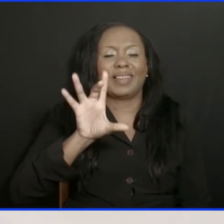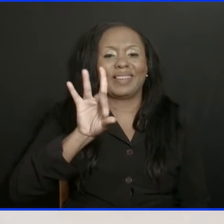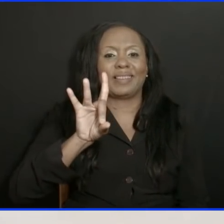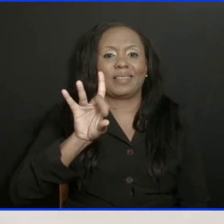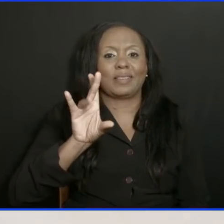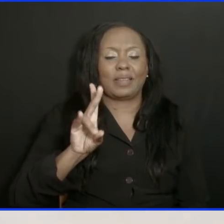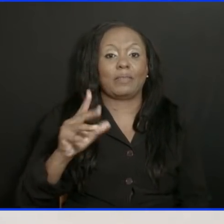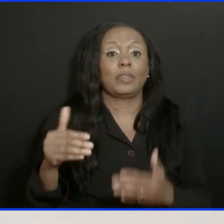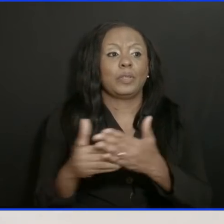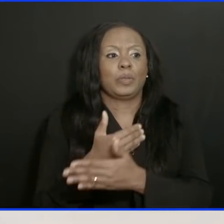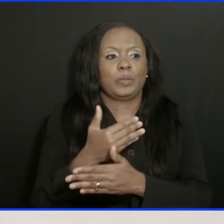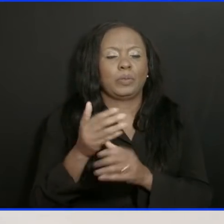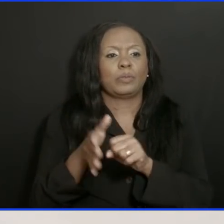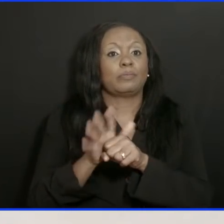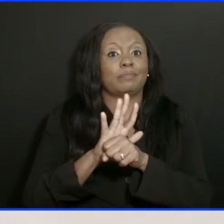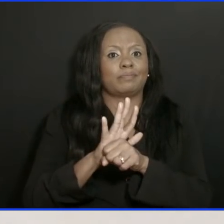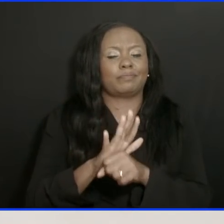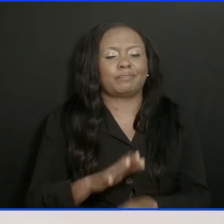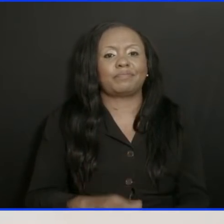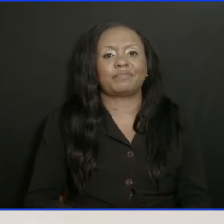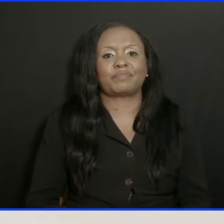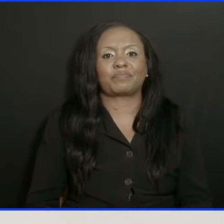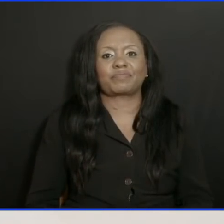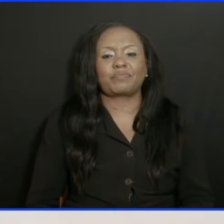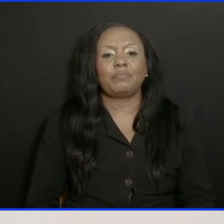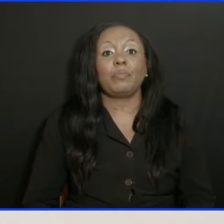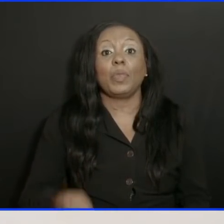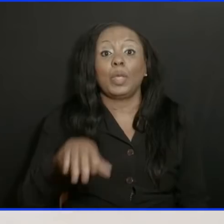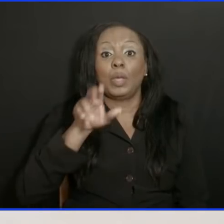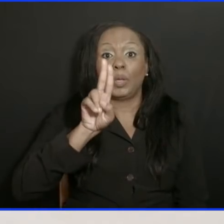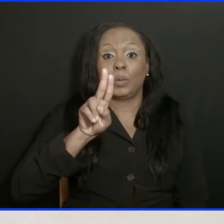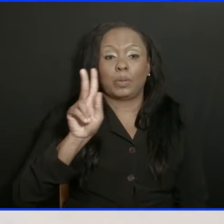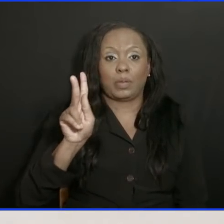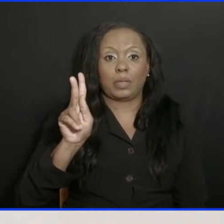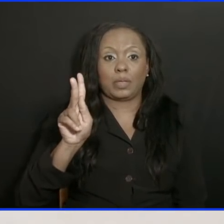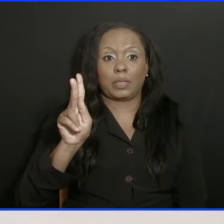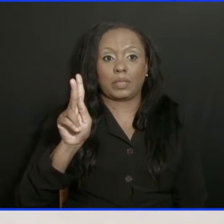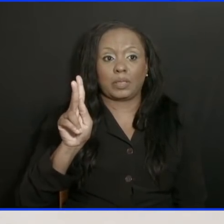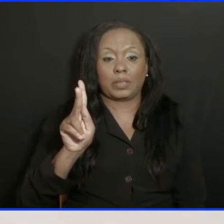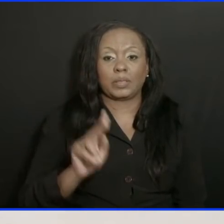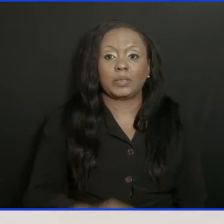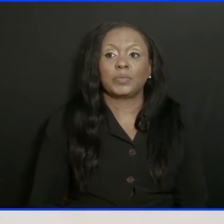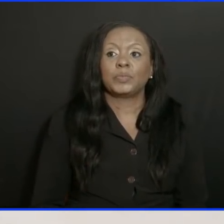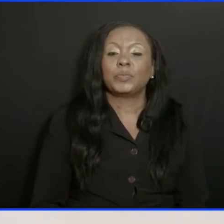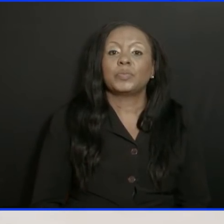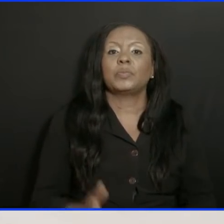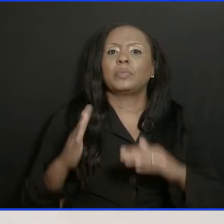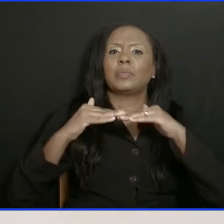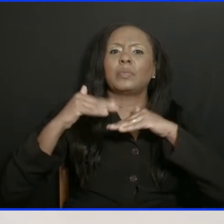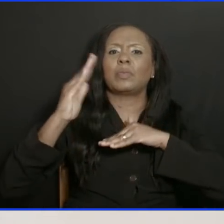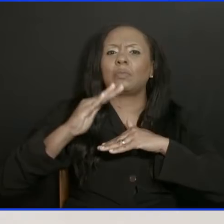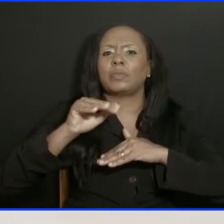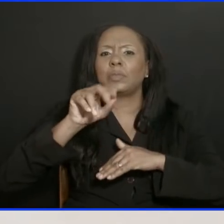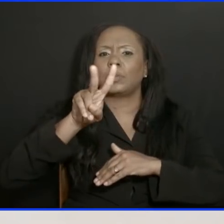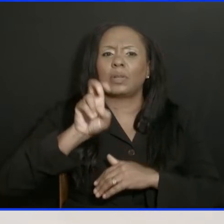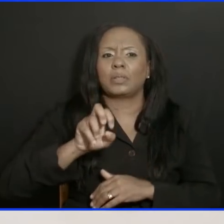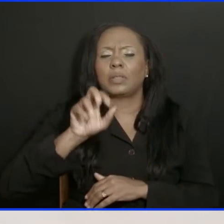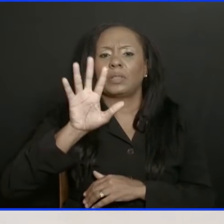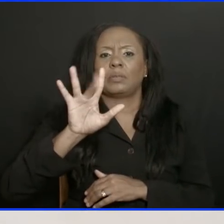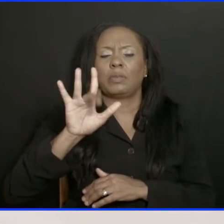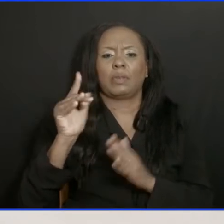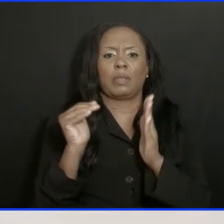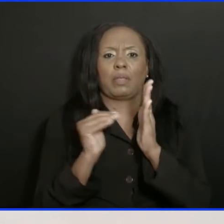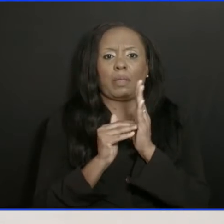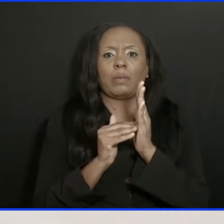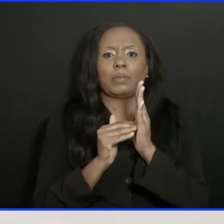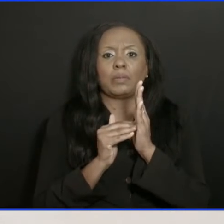869,187 new cases. United Kingdom, there were just over 225,000 new